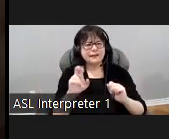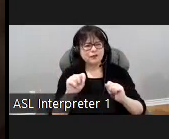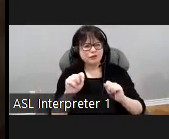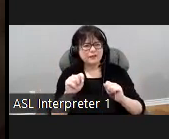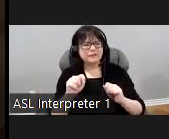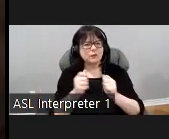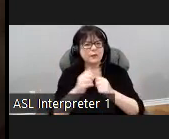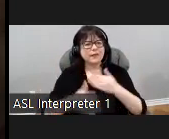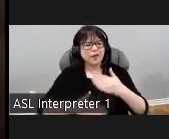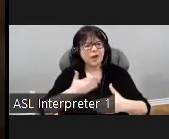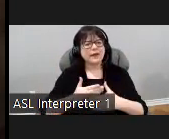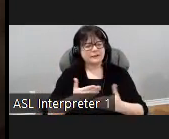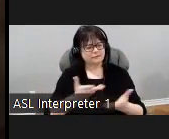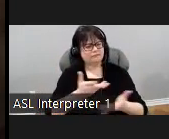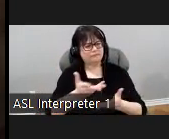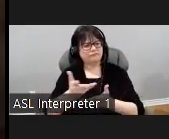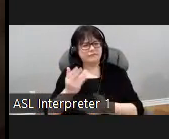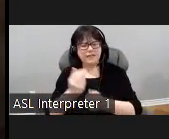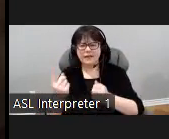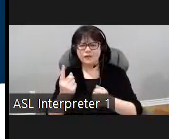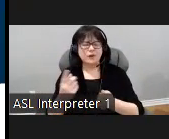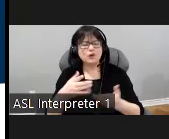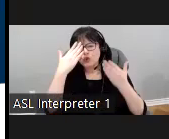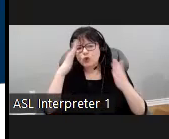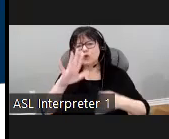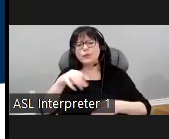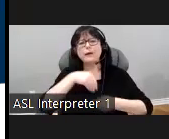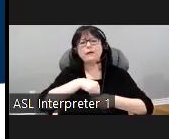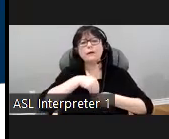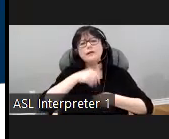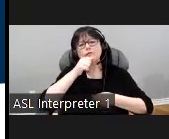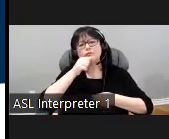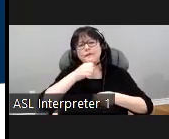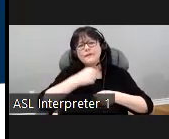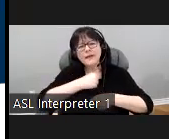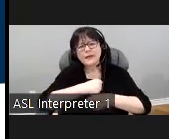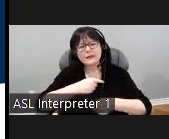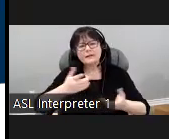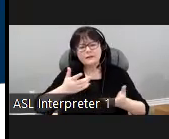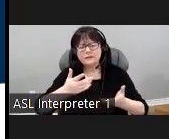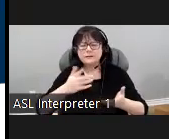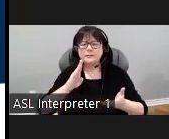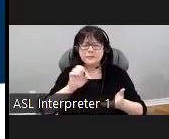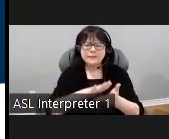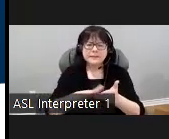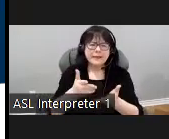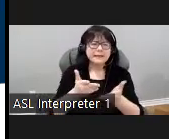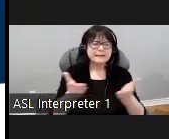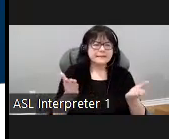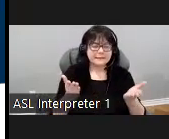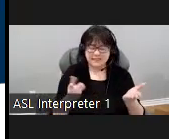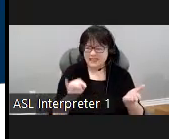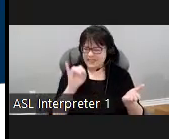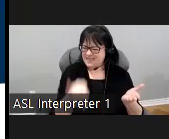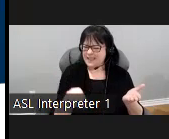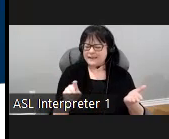is fighting a battle of some kind, that sort of idea. I think Amber talked about the link